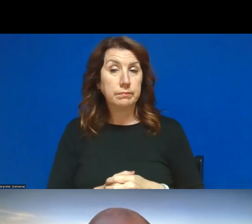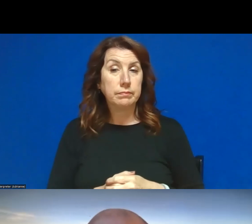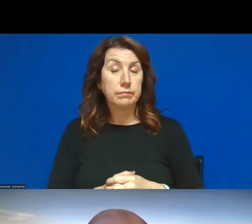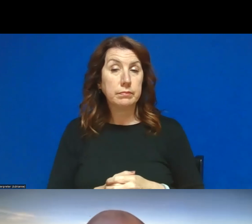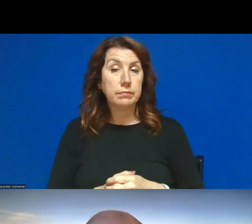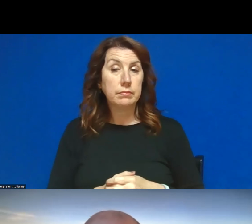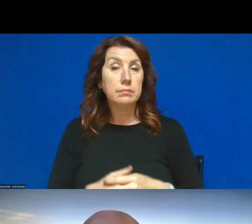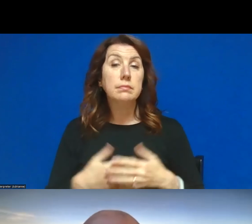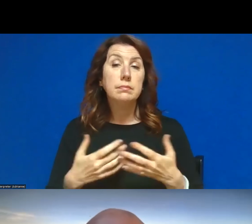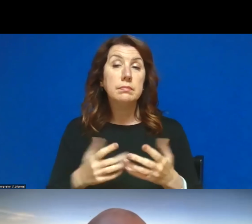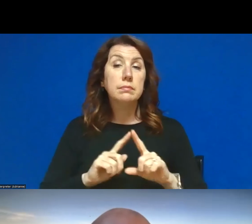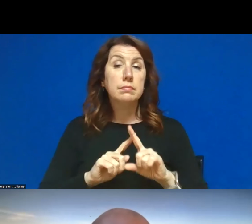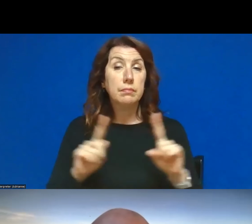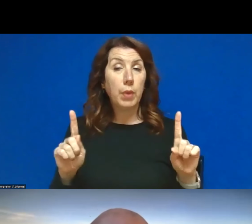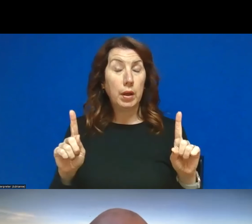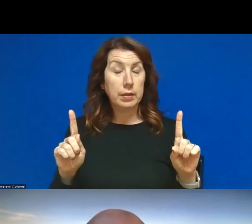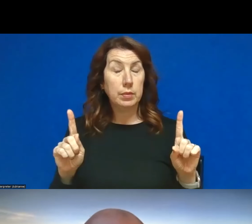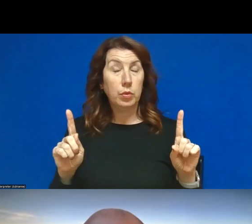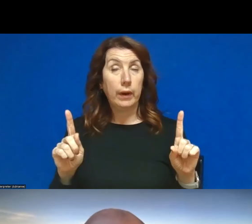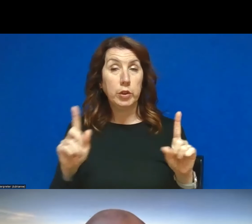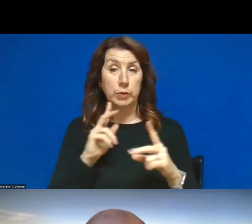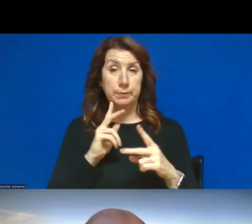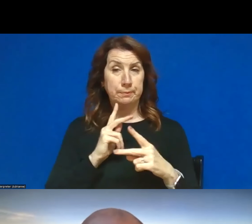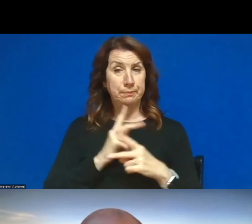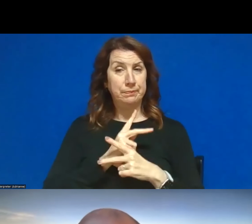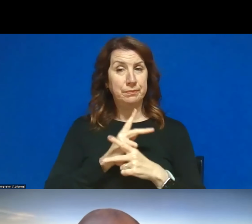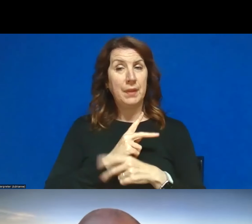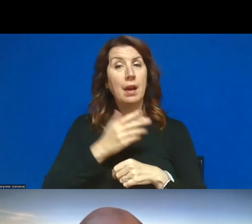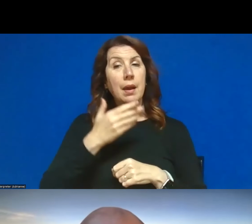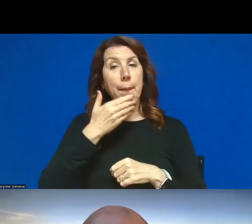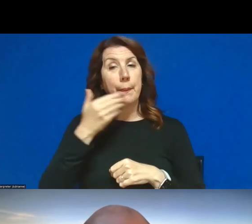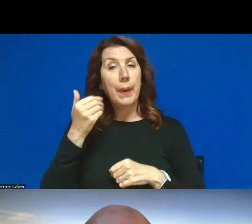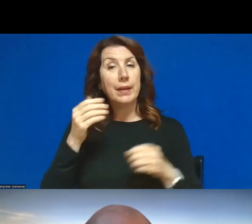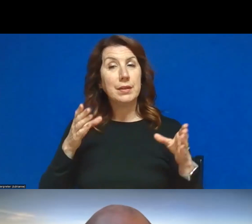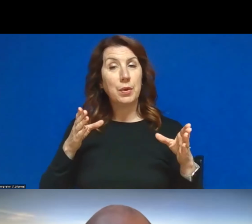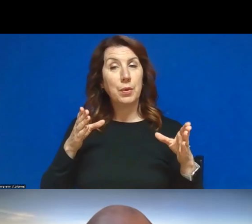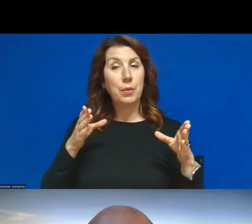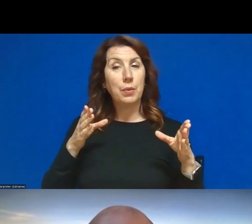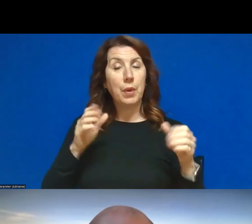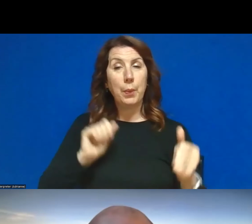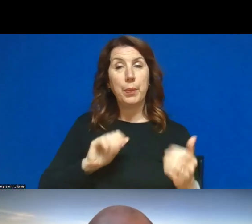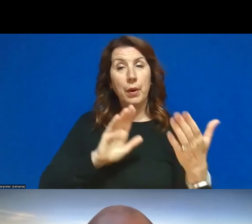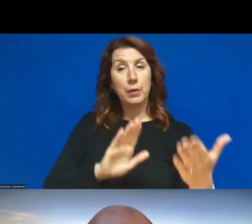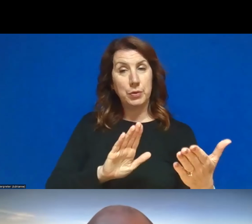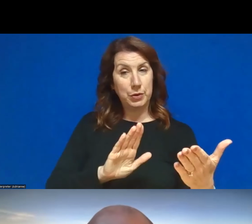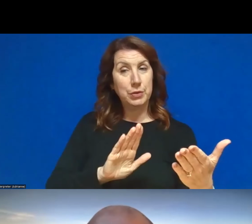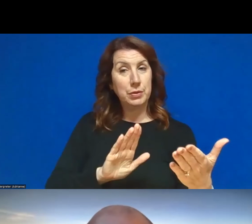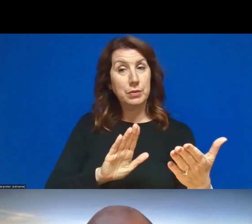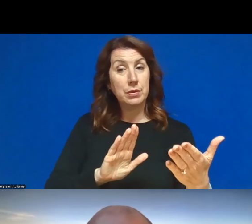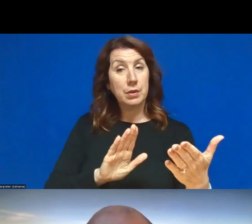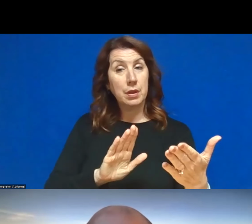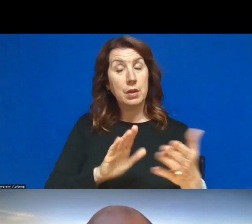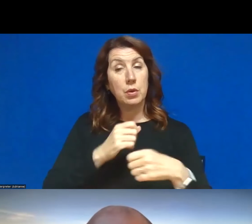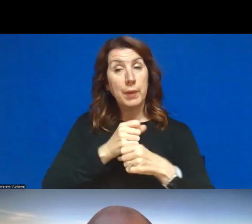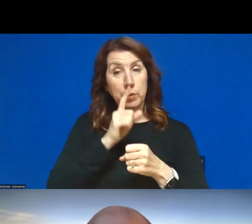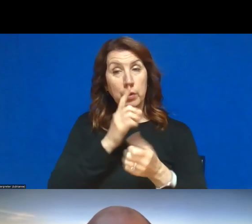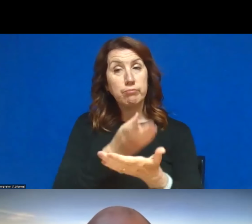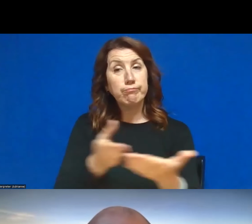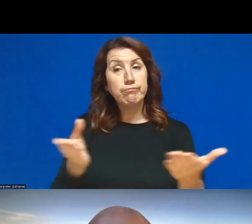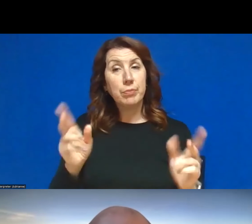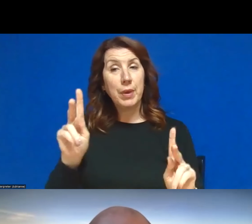matter of determining the best way to go about making sure that those people are